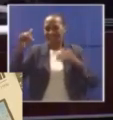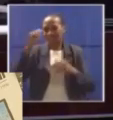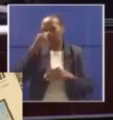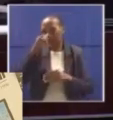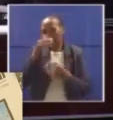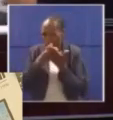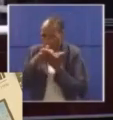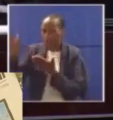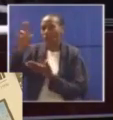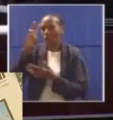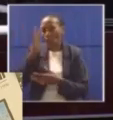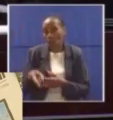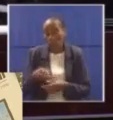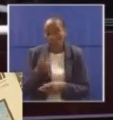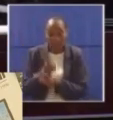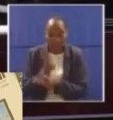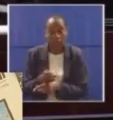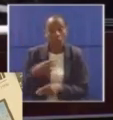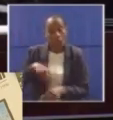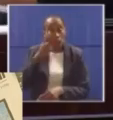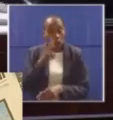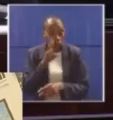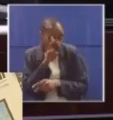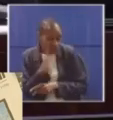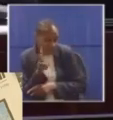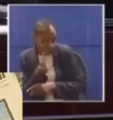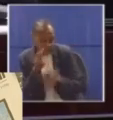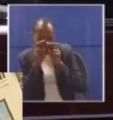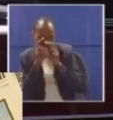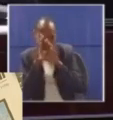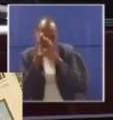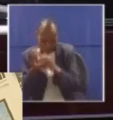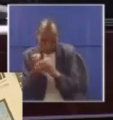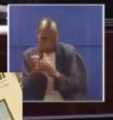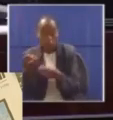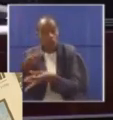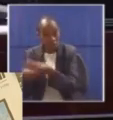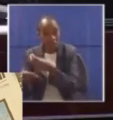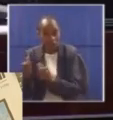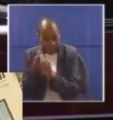we will also be paying close attention to corruption on an ongoing